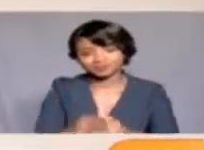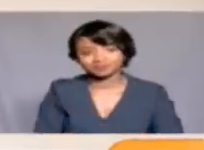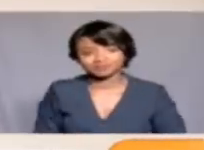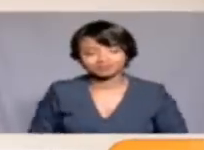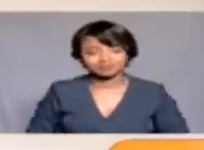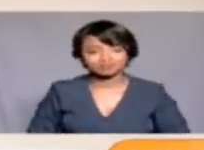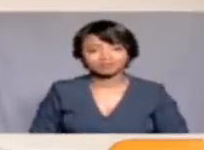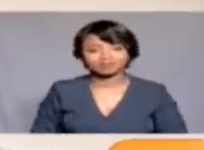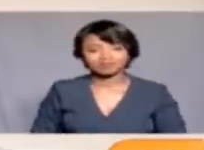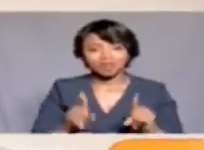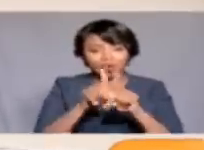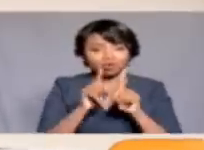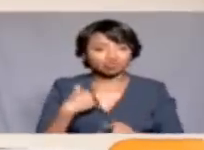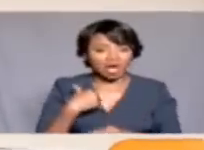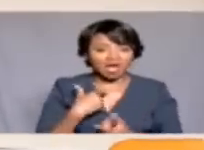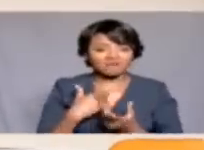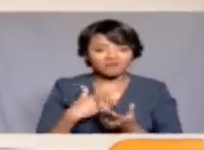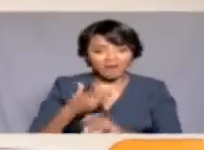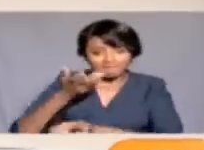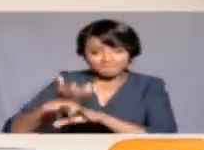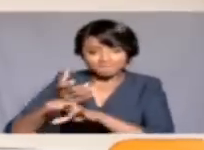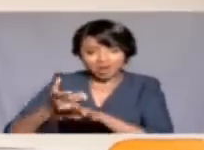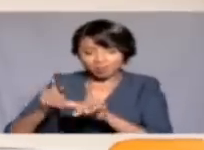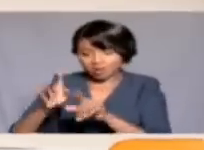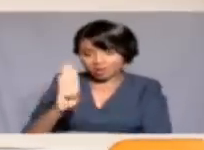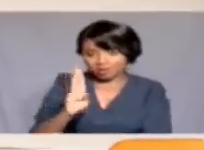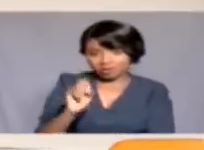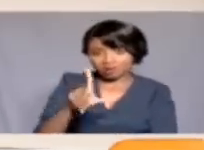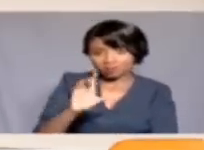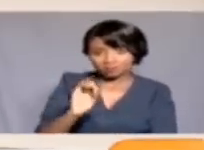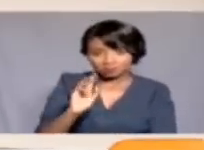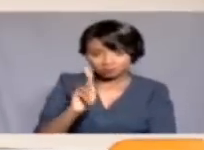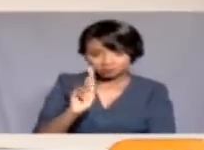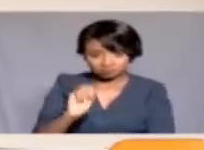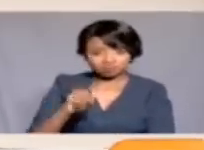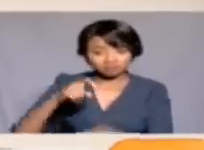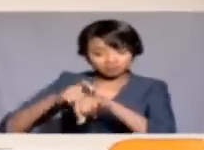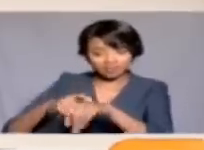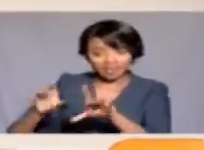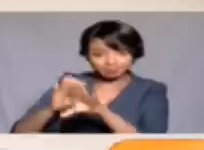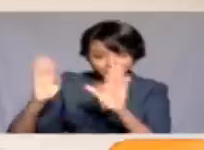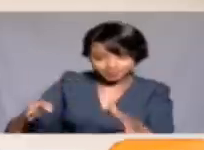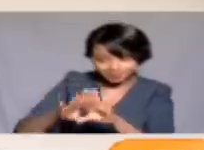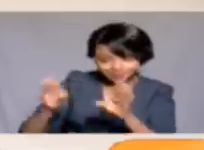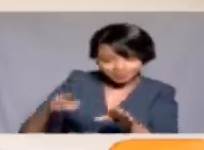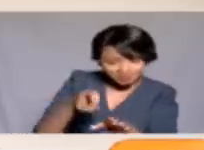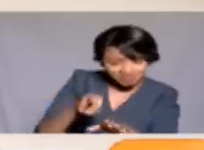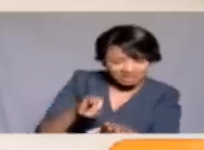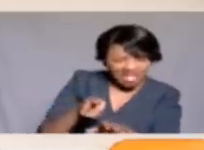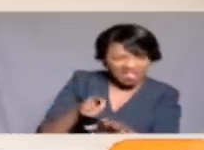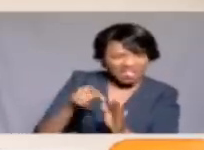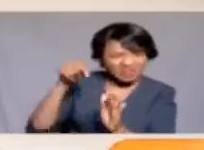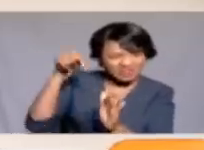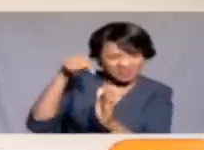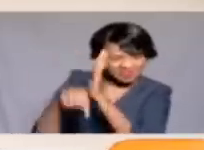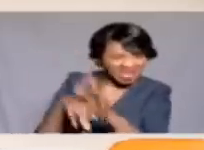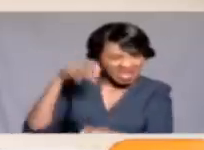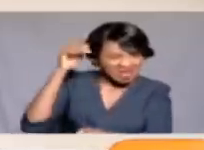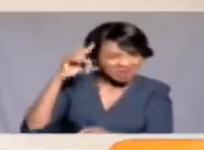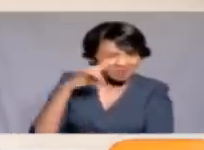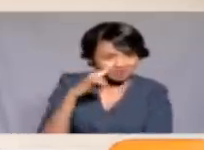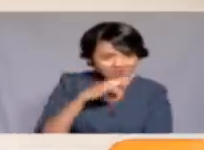blocks, what we call the sand blocks. So if the effects of sand harvesting are severe on one block, before they turn severe,